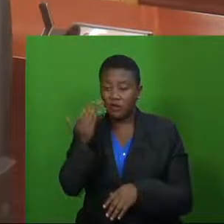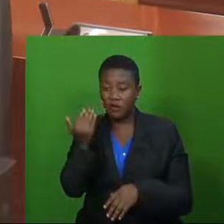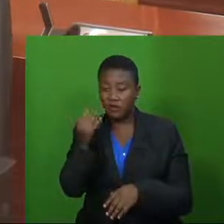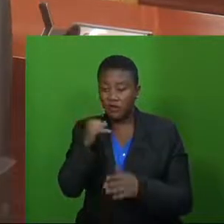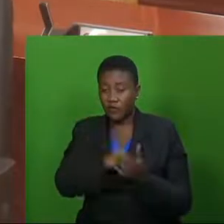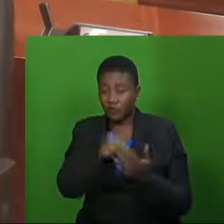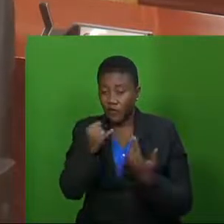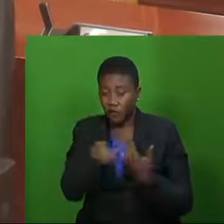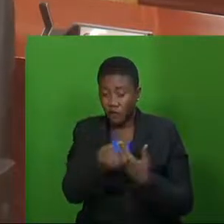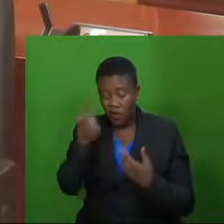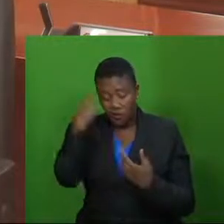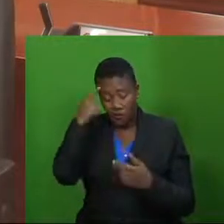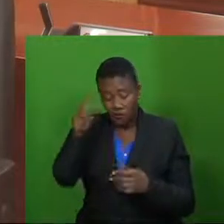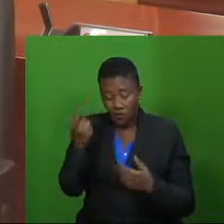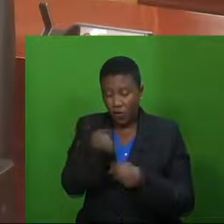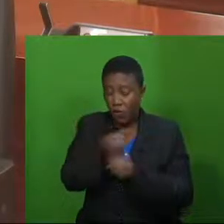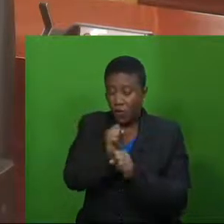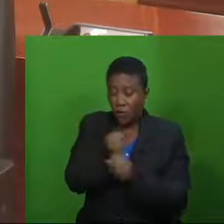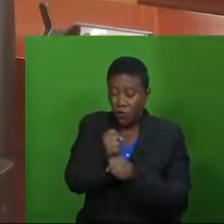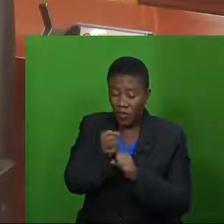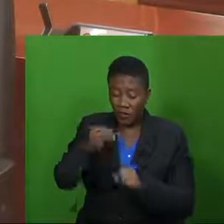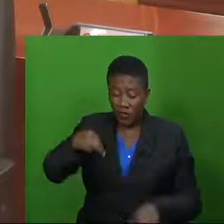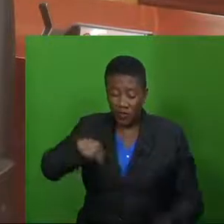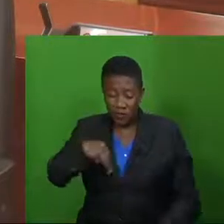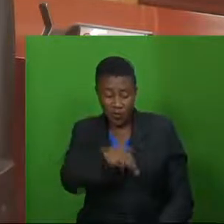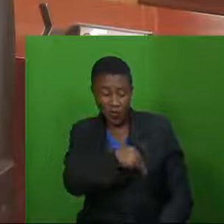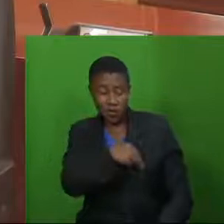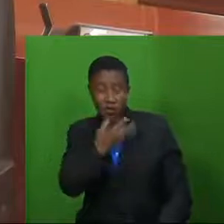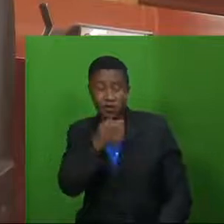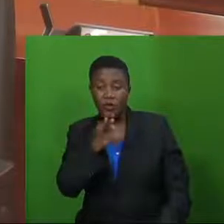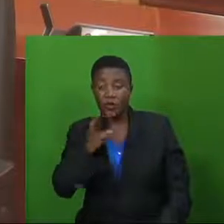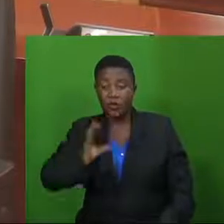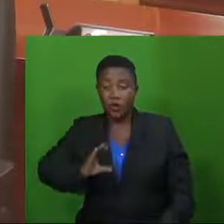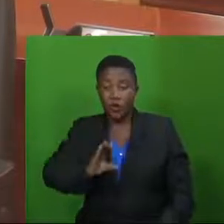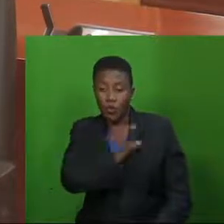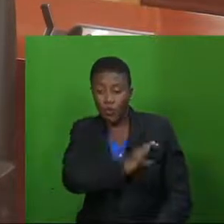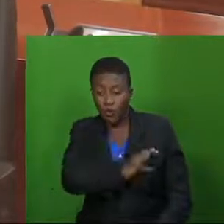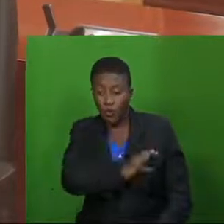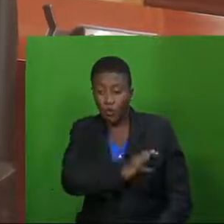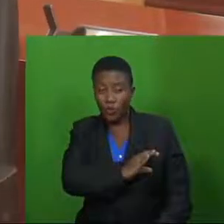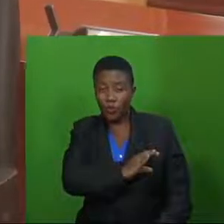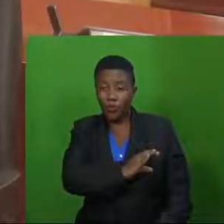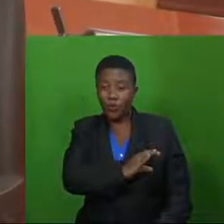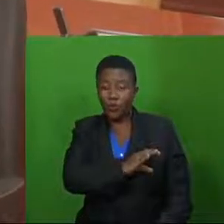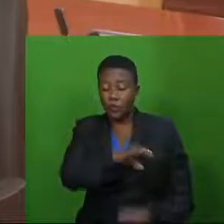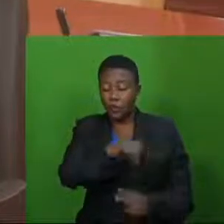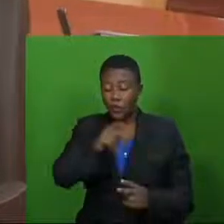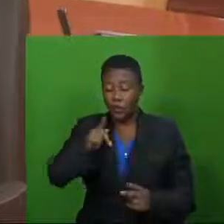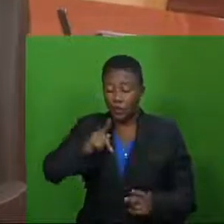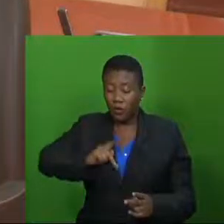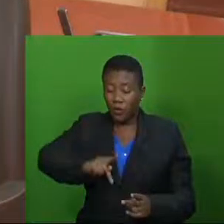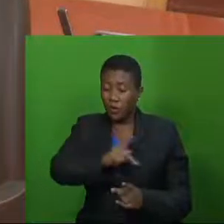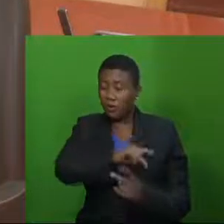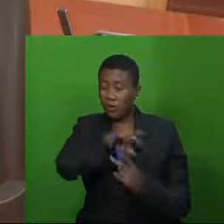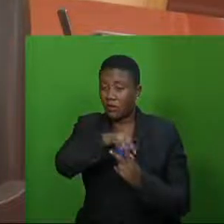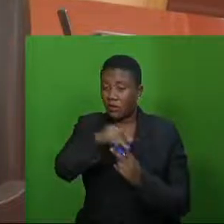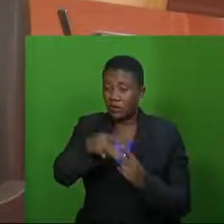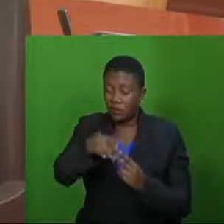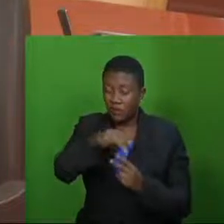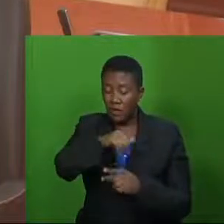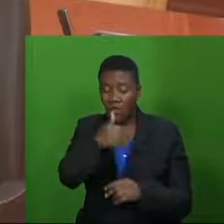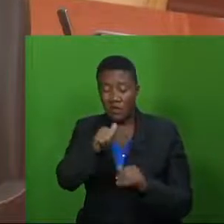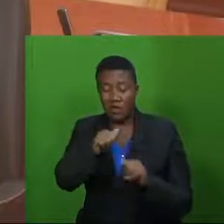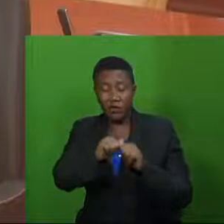for the composition of the membership of committees, parliamentary delegations, and other parliamentary groups and associations.